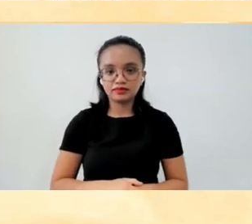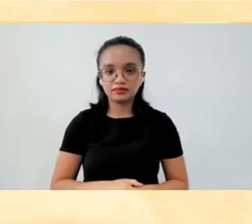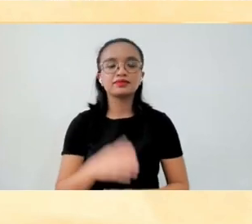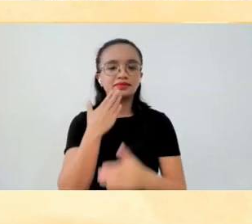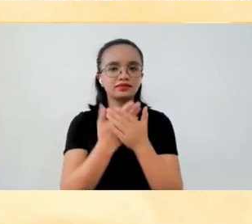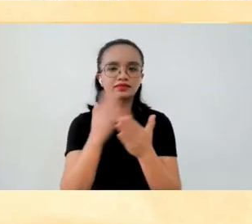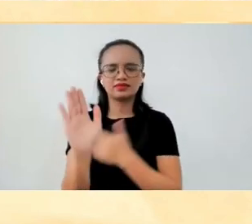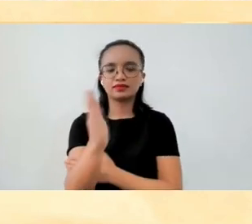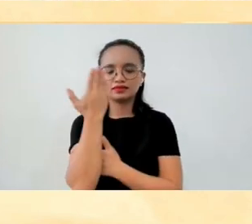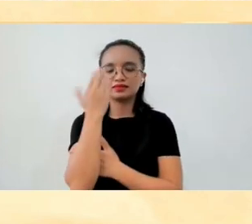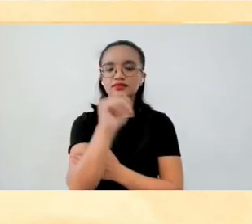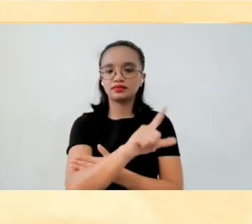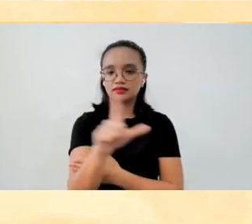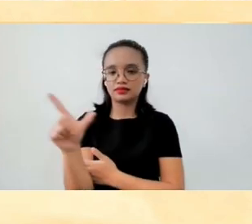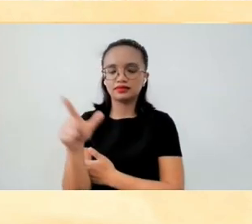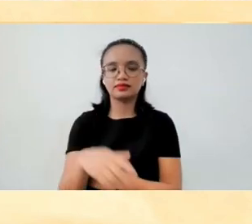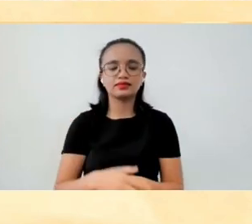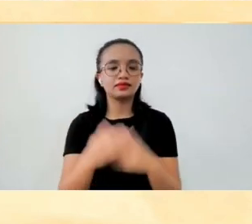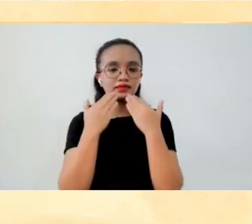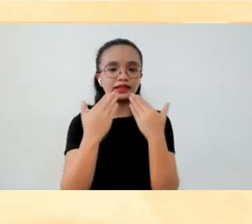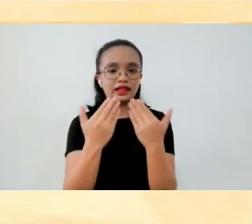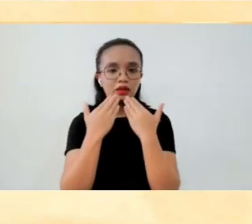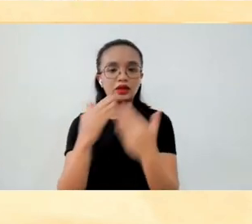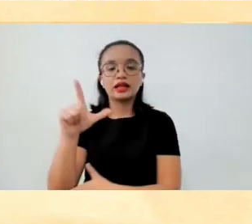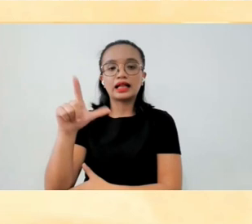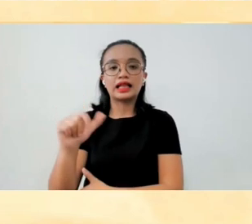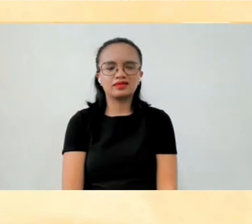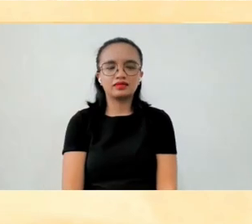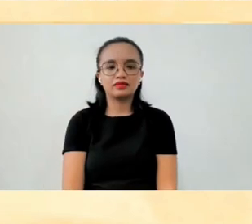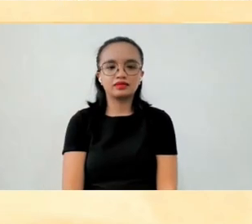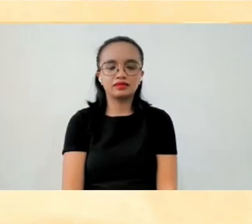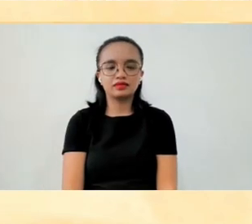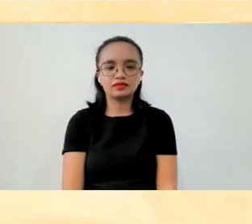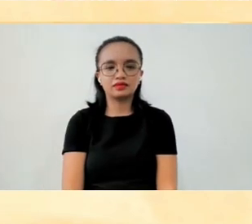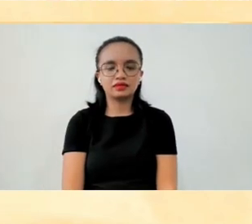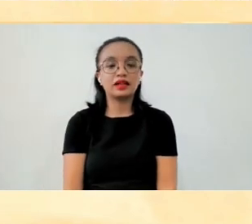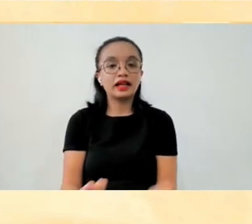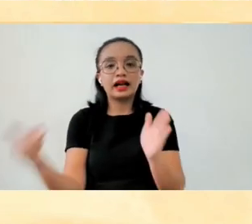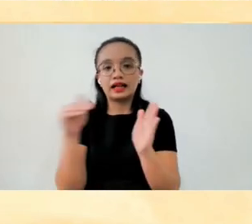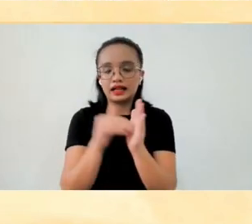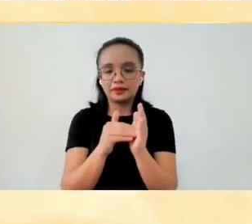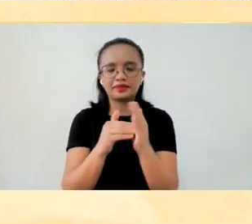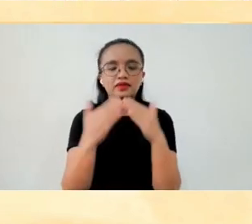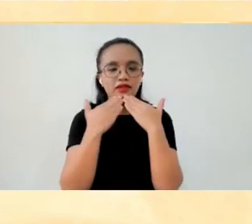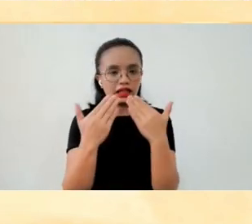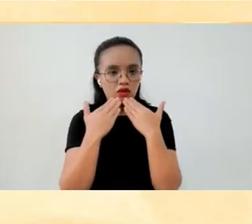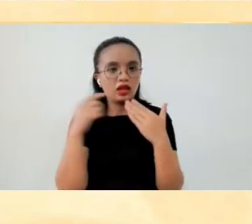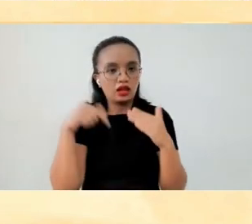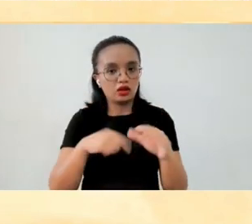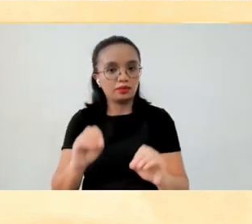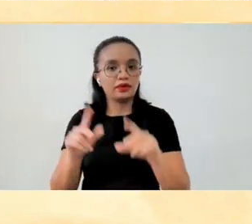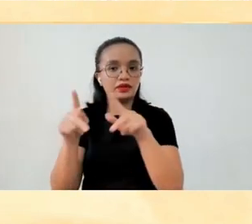po sa inyong lahat at maraming salamat, Lala, for the introduction. Thank you for this opportunity to